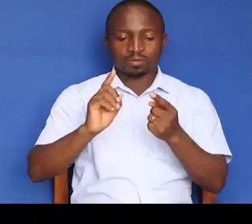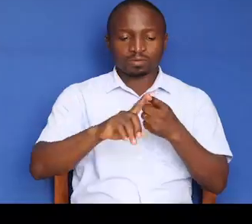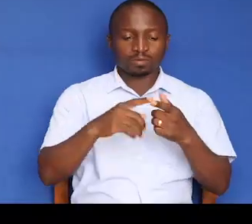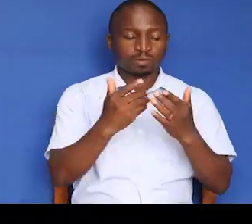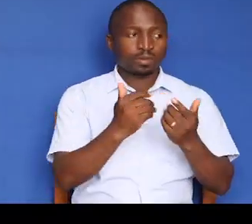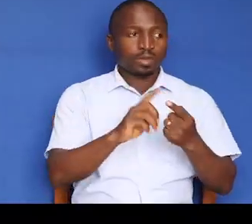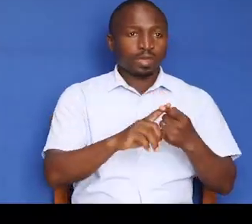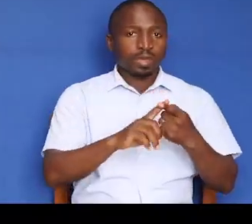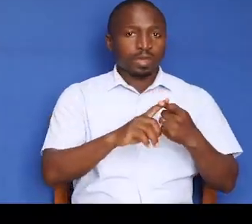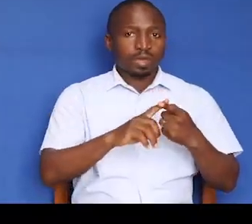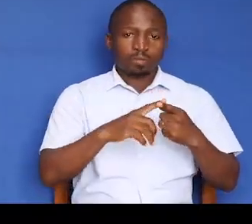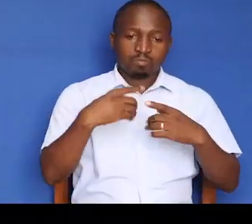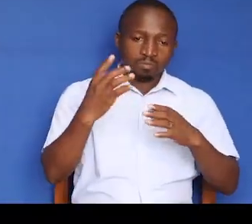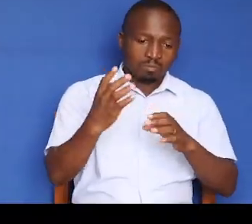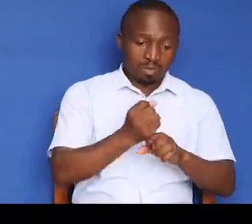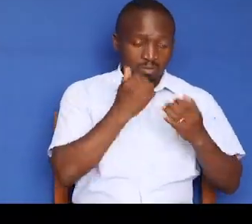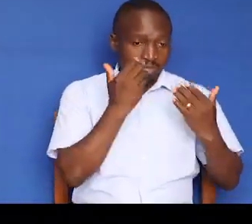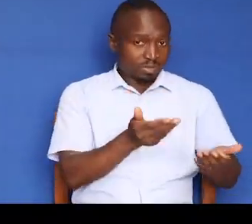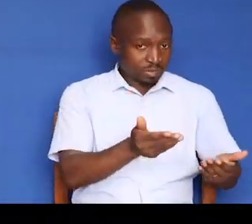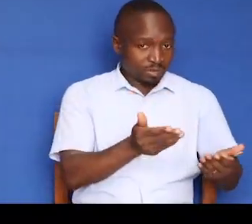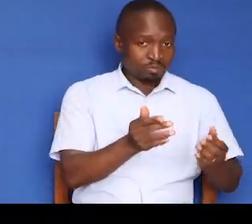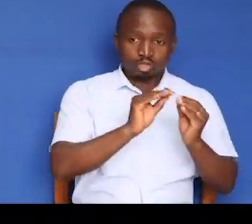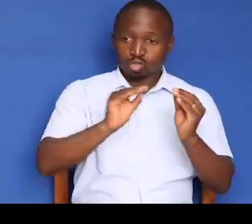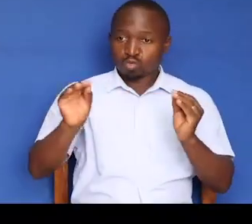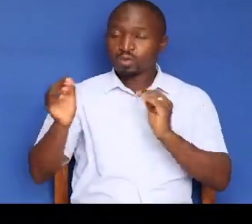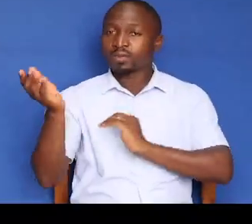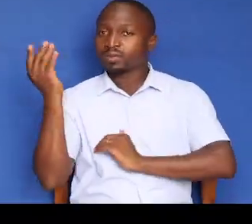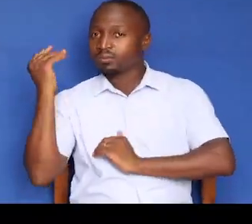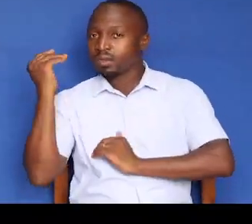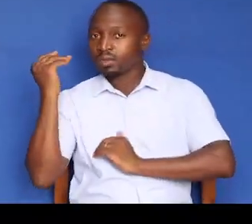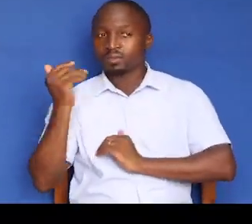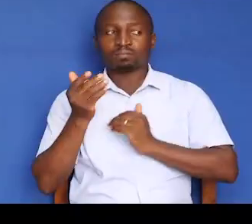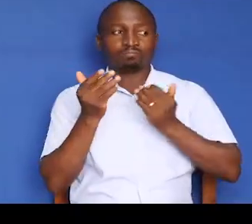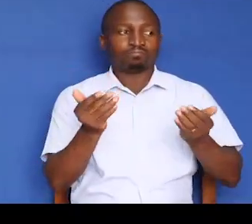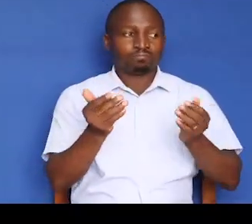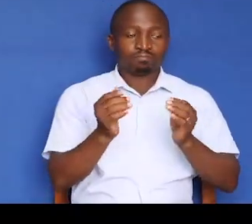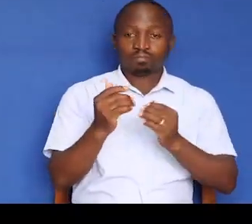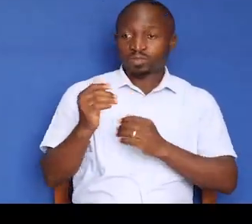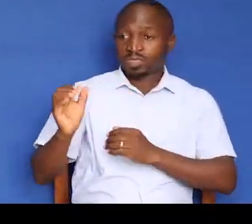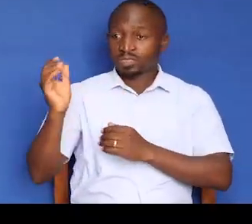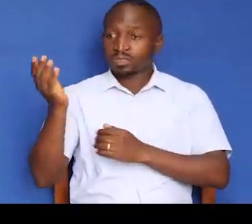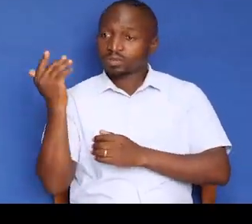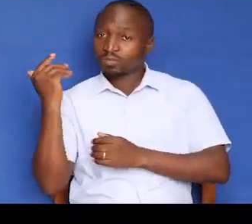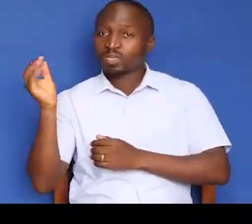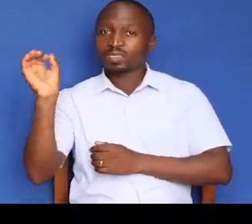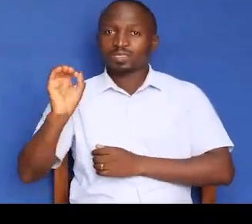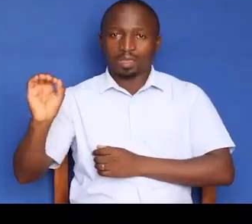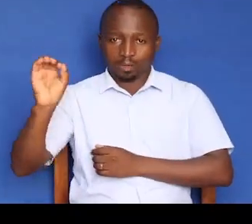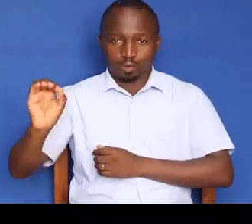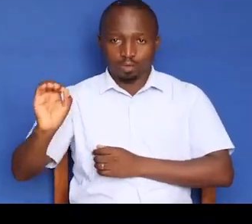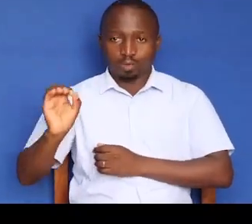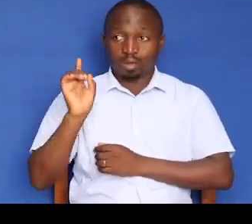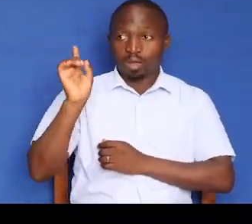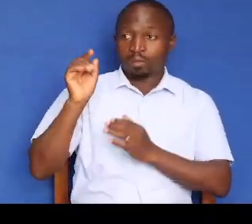take new revenue minus old revenue. So new revenue is 50 at 1, minus old revenue is 0,